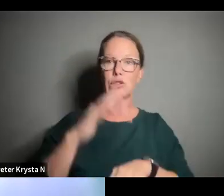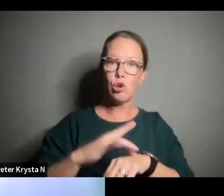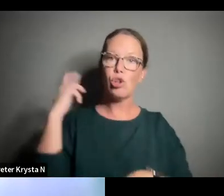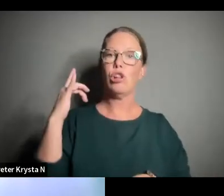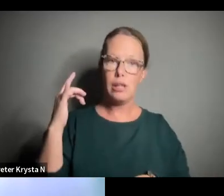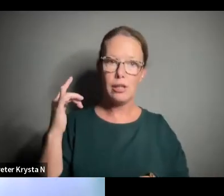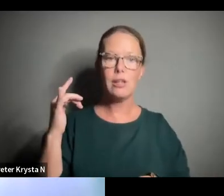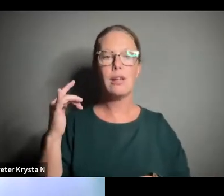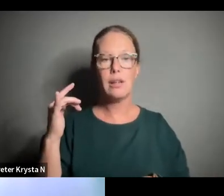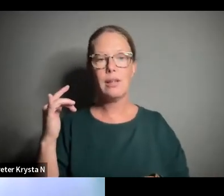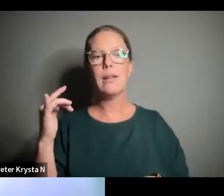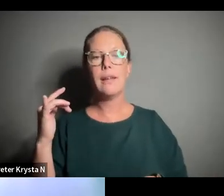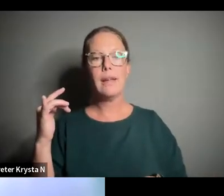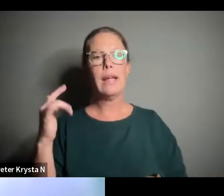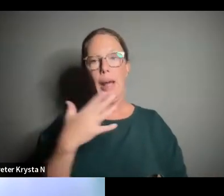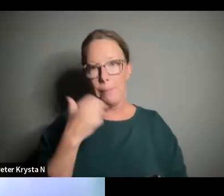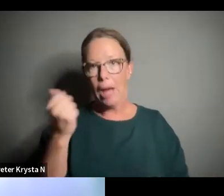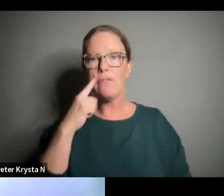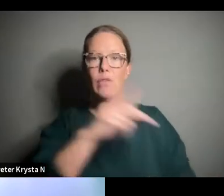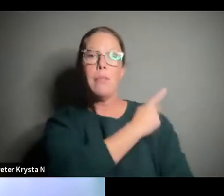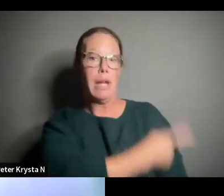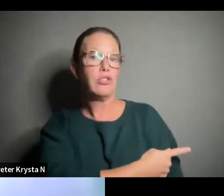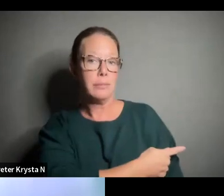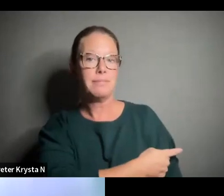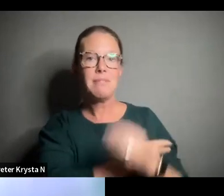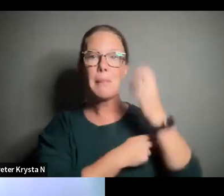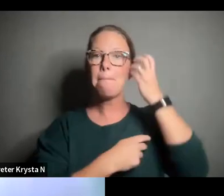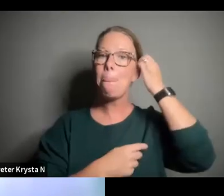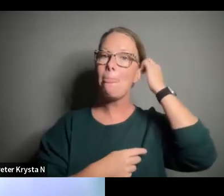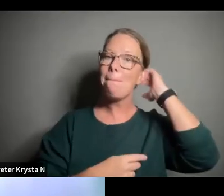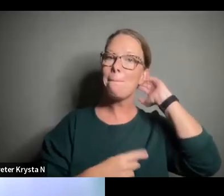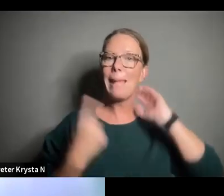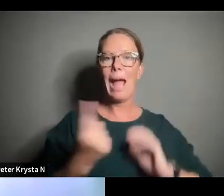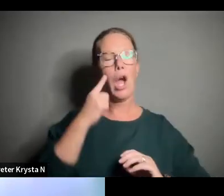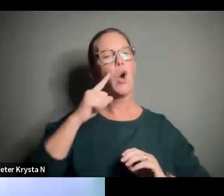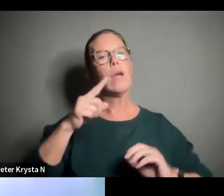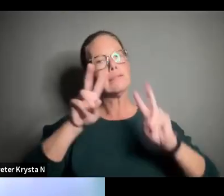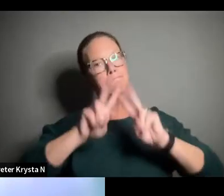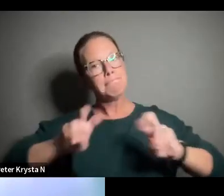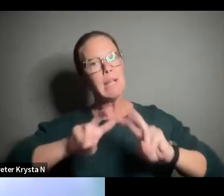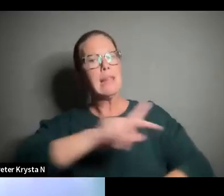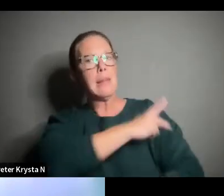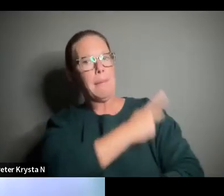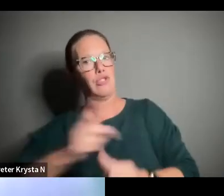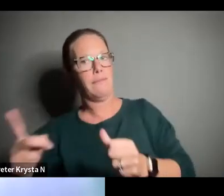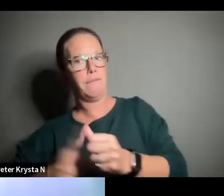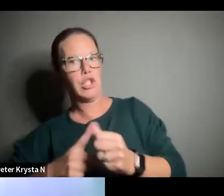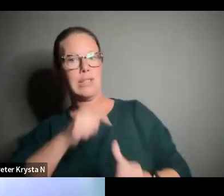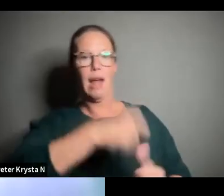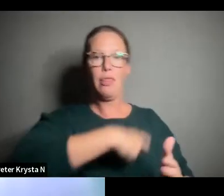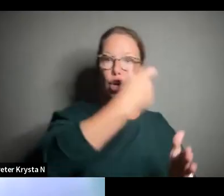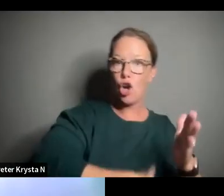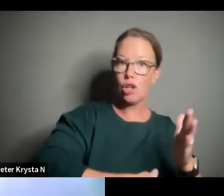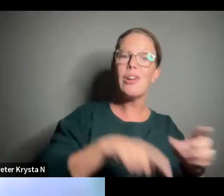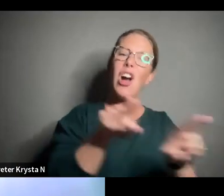my mind, is the better for the patient. Now, I always look at the patient first and not the cost, right? It also saves